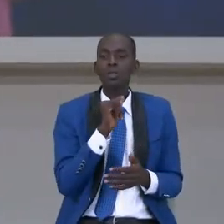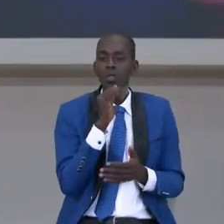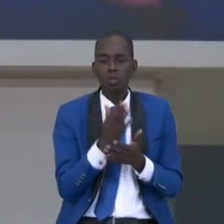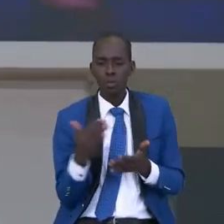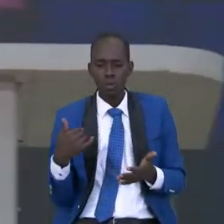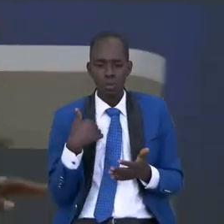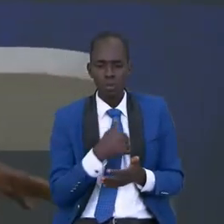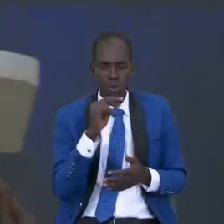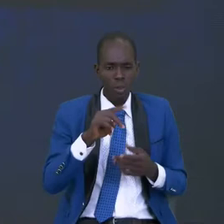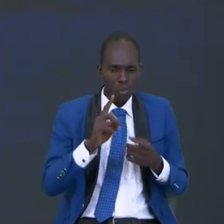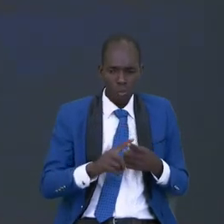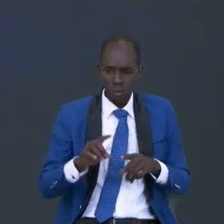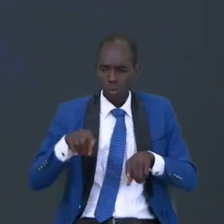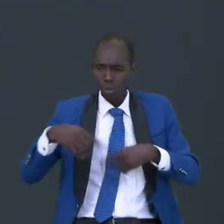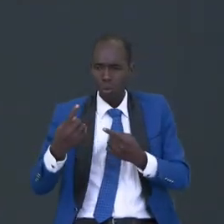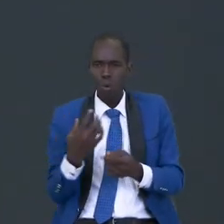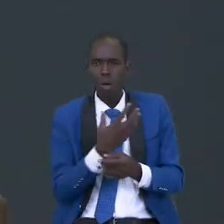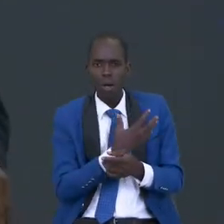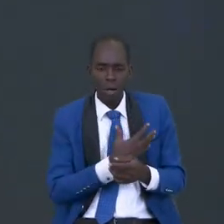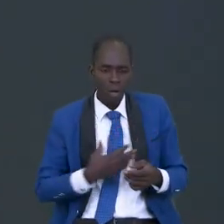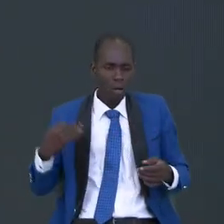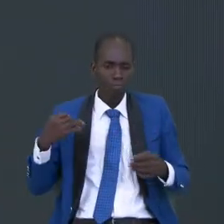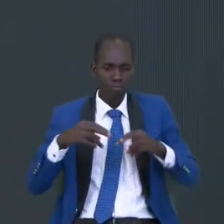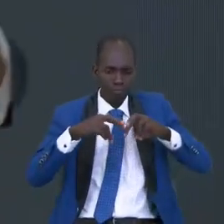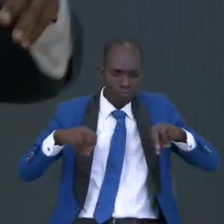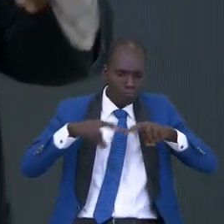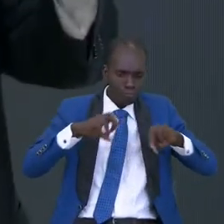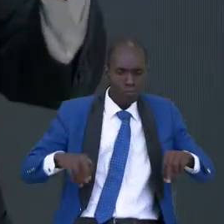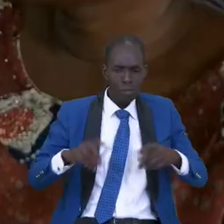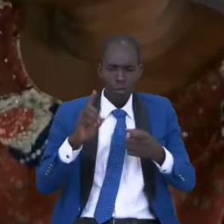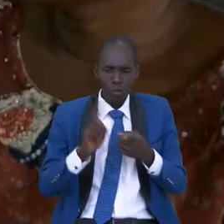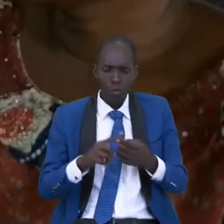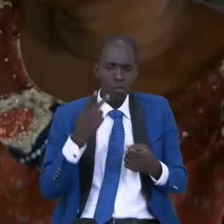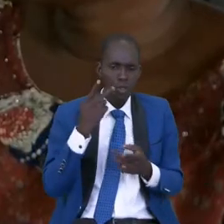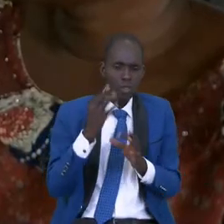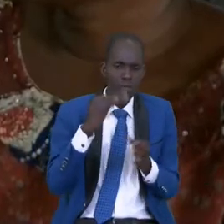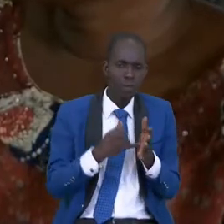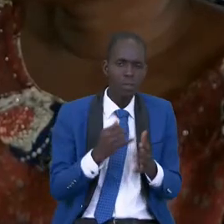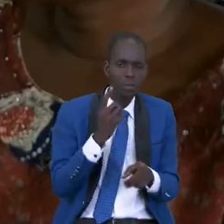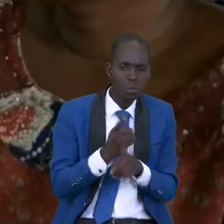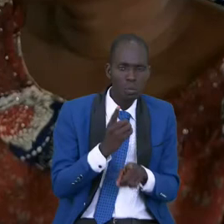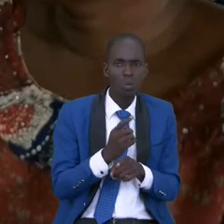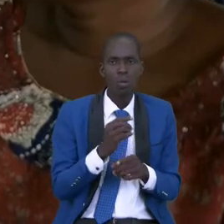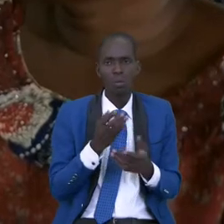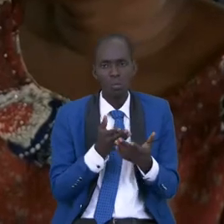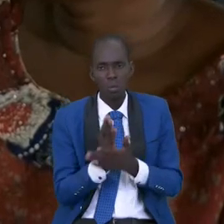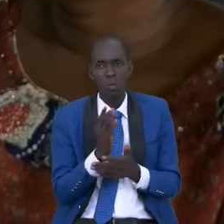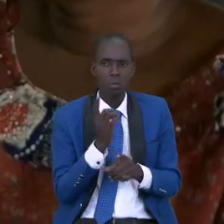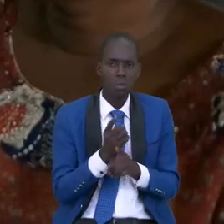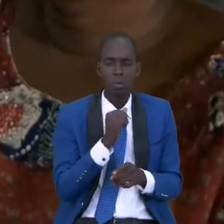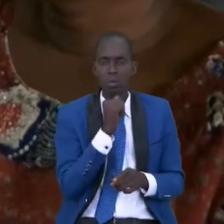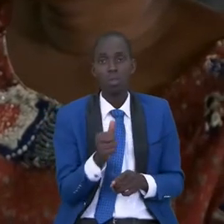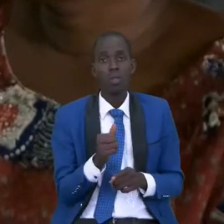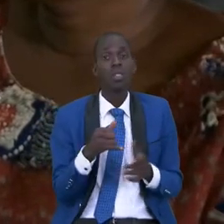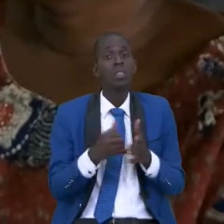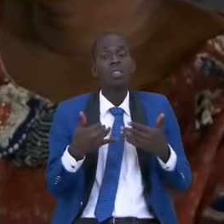dig somewhere and try to prove. It has happened. And if you will